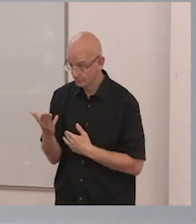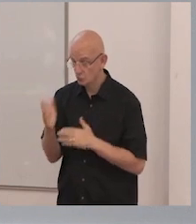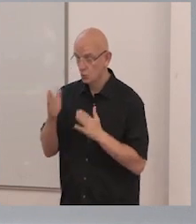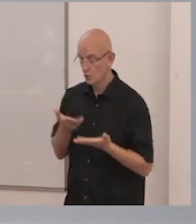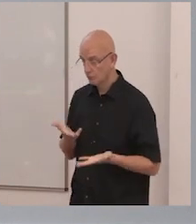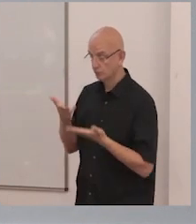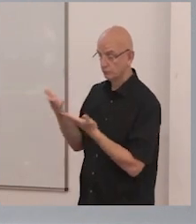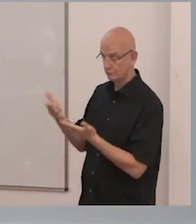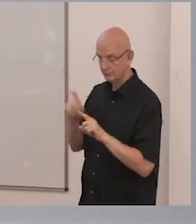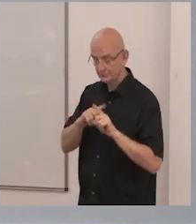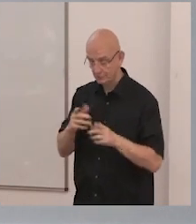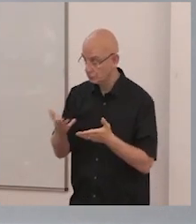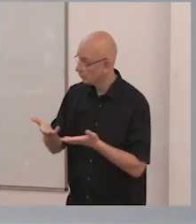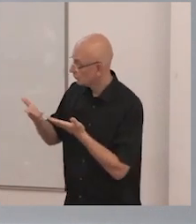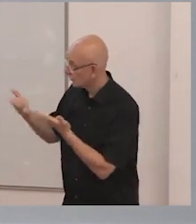okay?